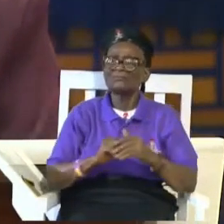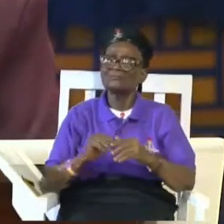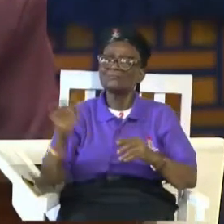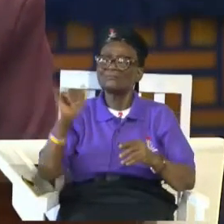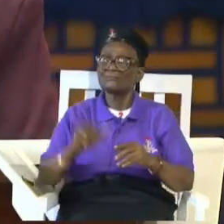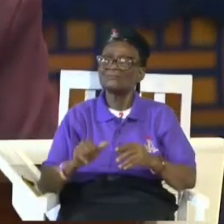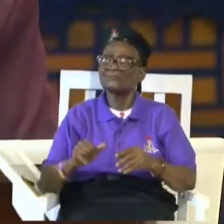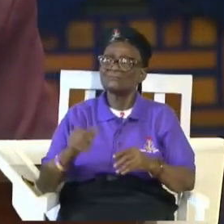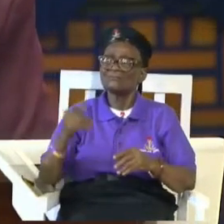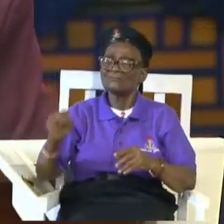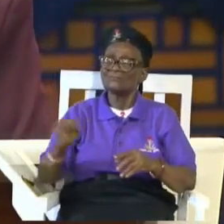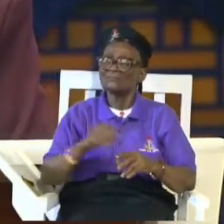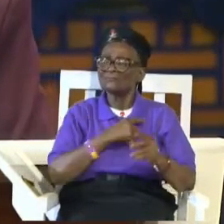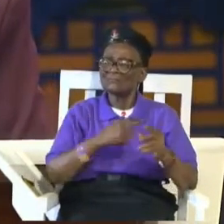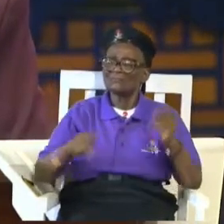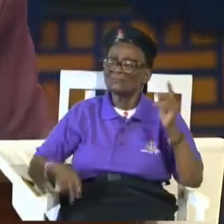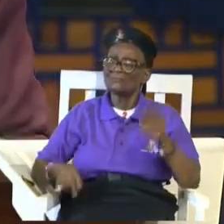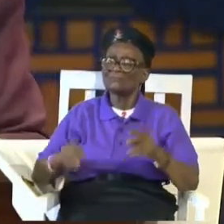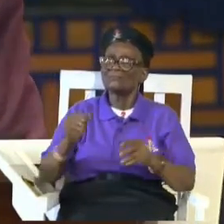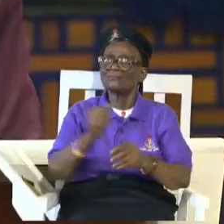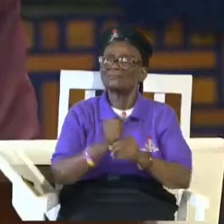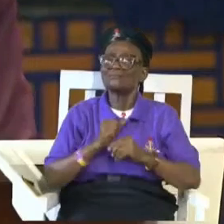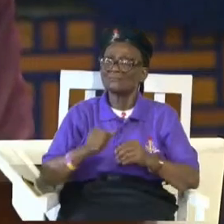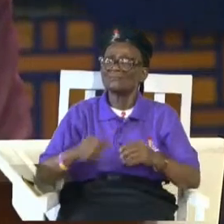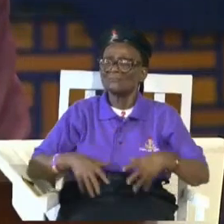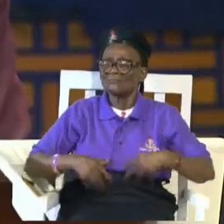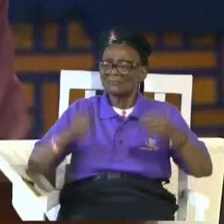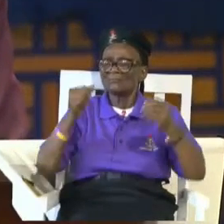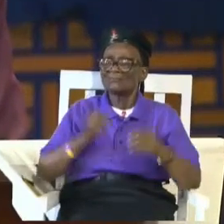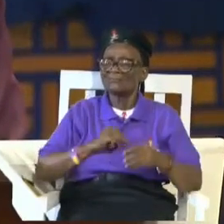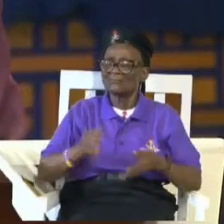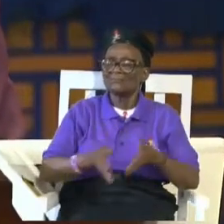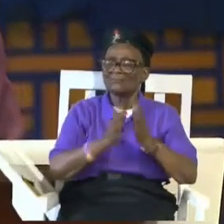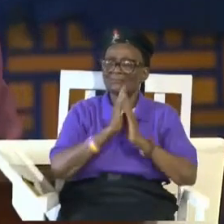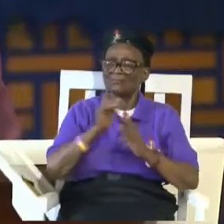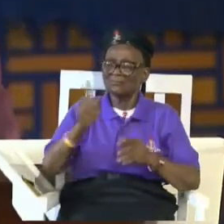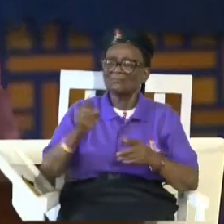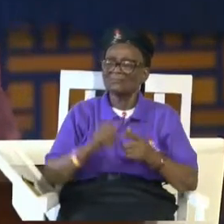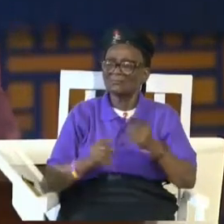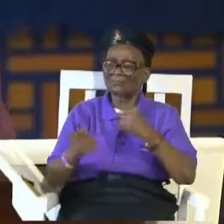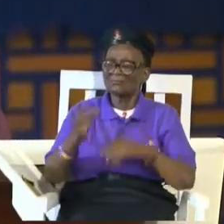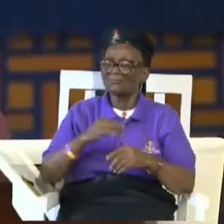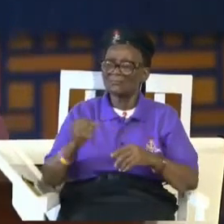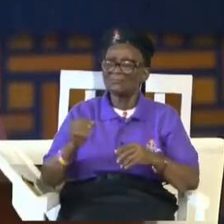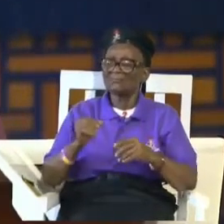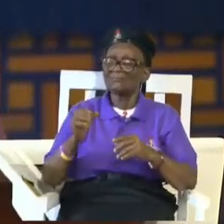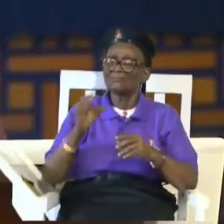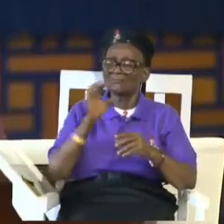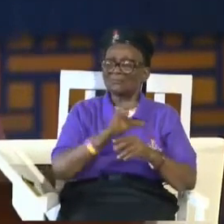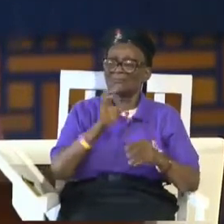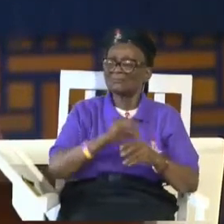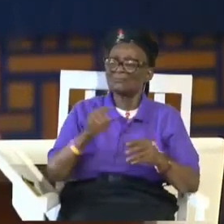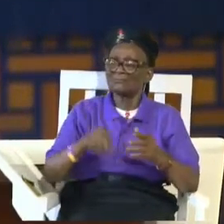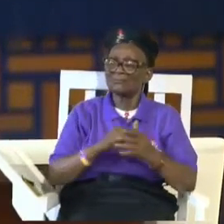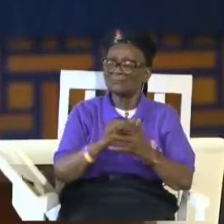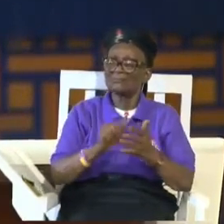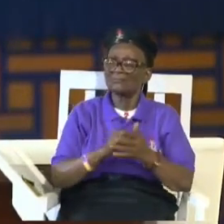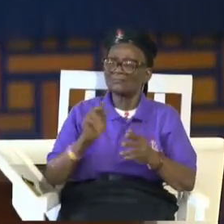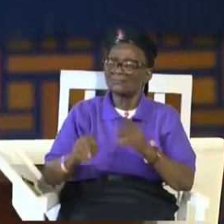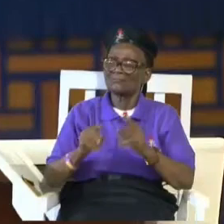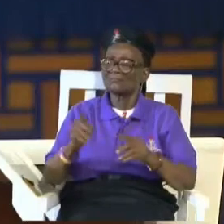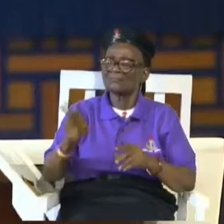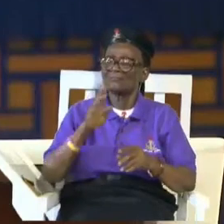The king got angry. I asked you to come and curse these people. You are blessing them, he said.